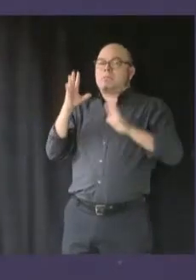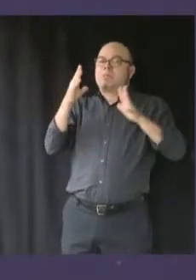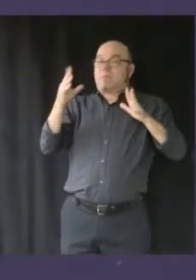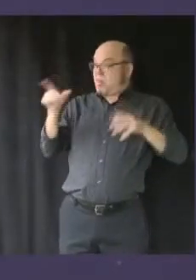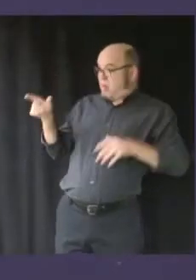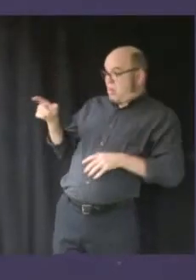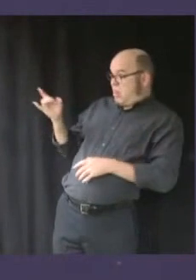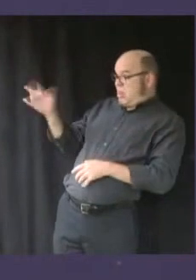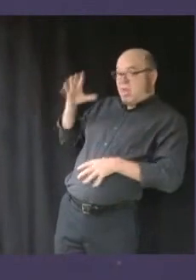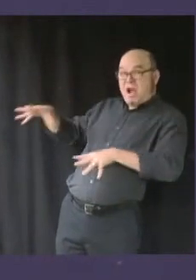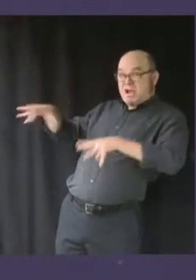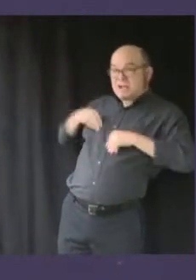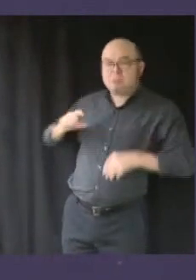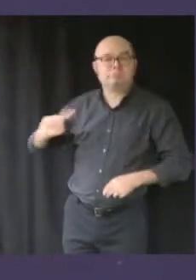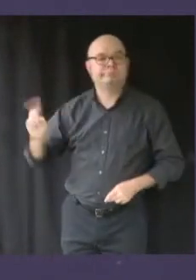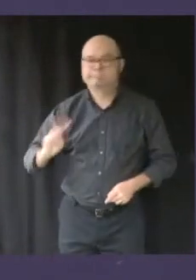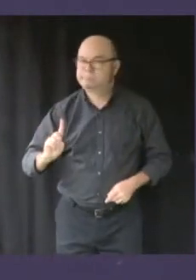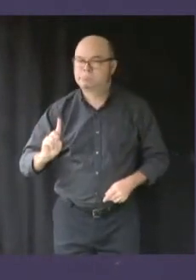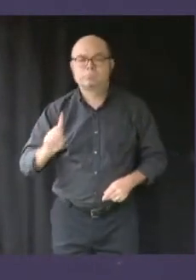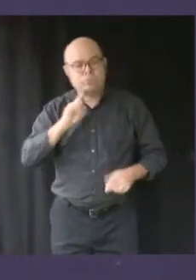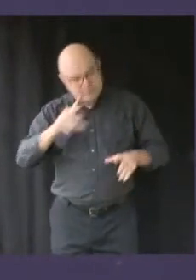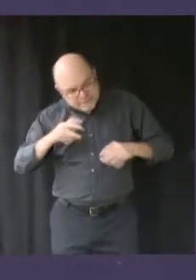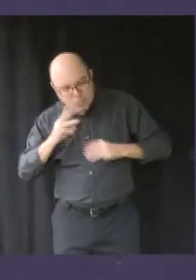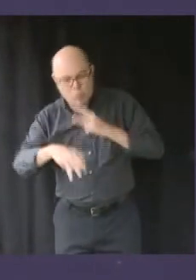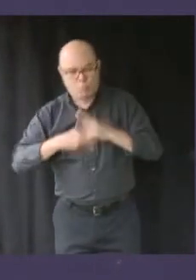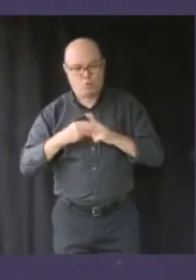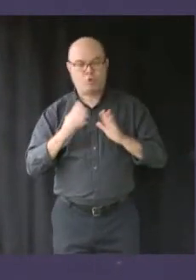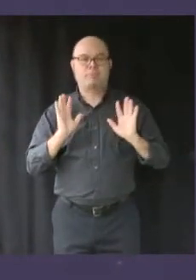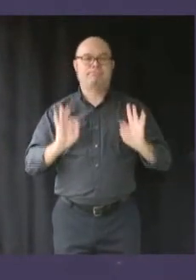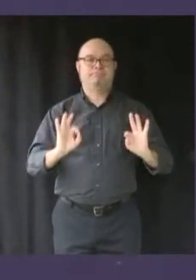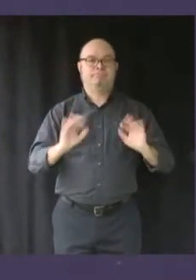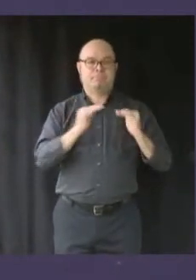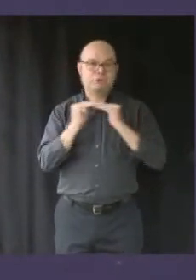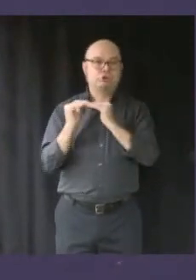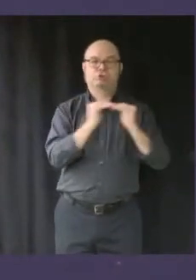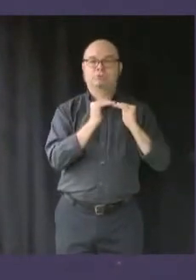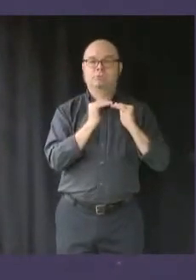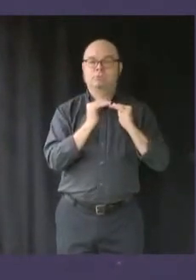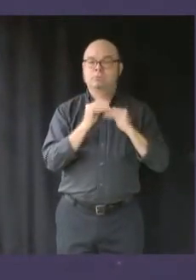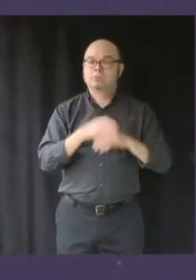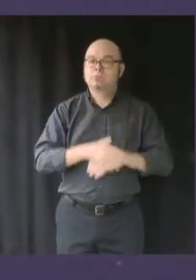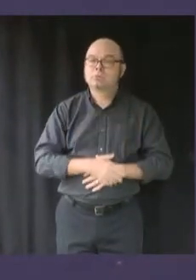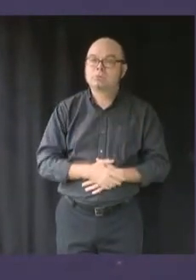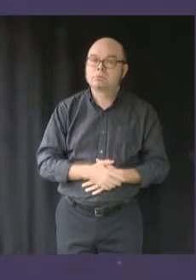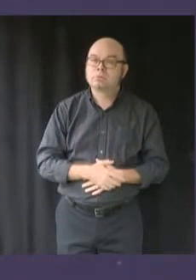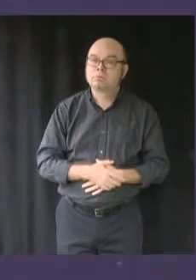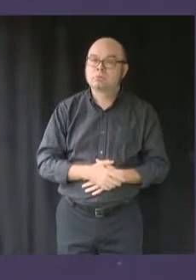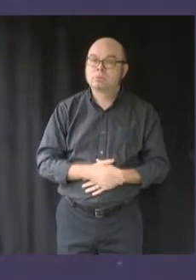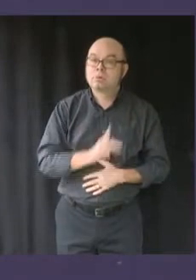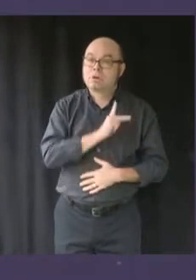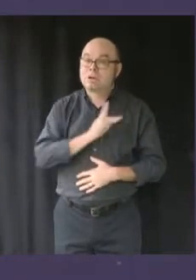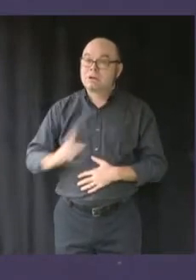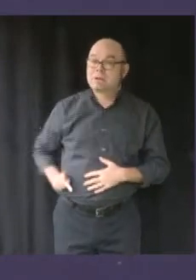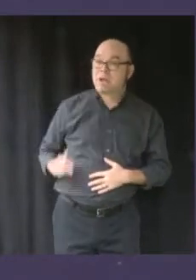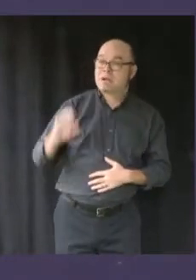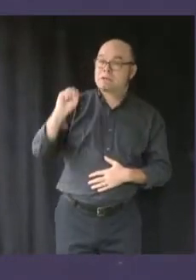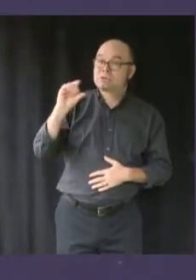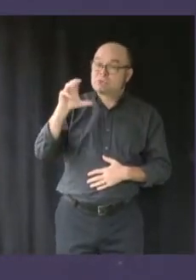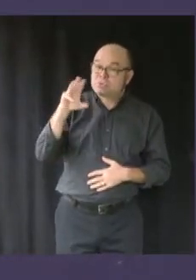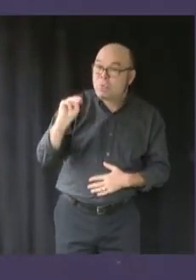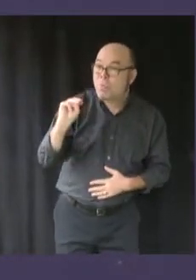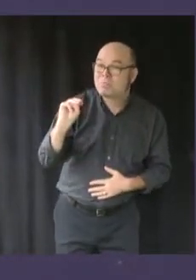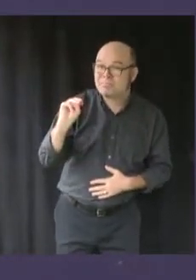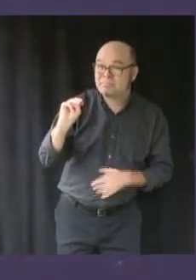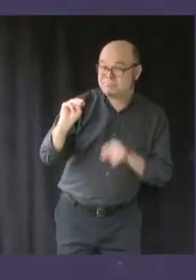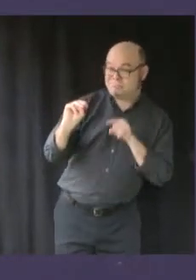of the world. In the words of King Solomon, may this edifice always illuminate